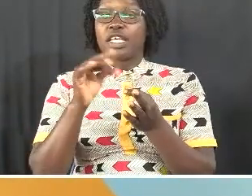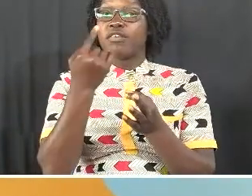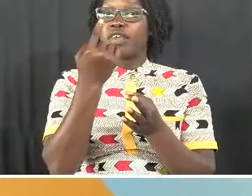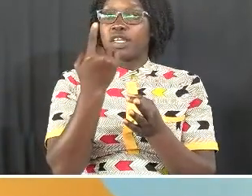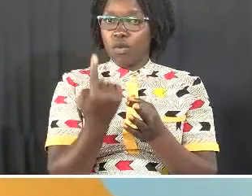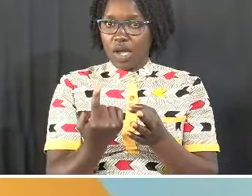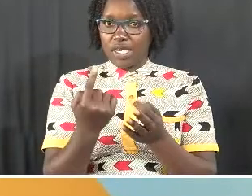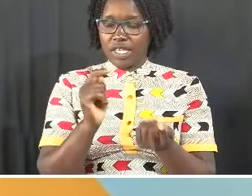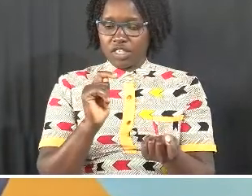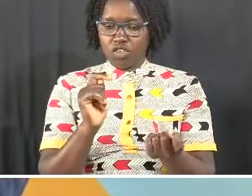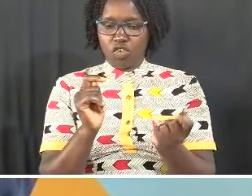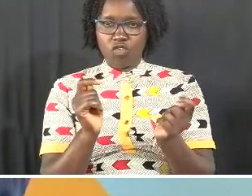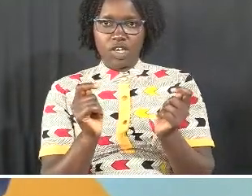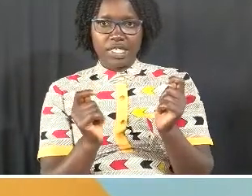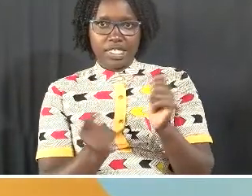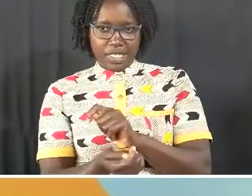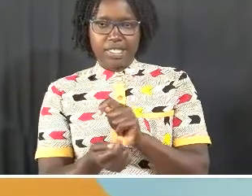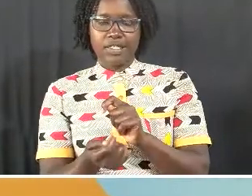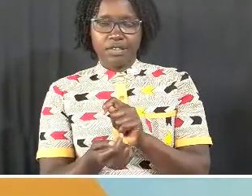converted.